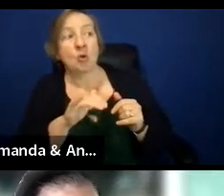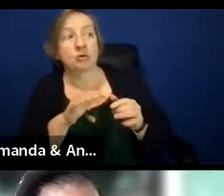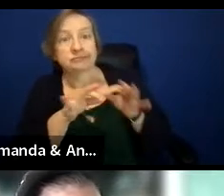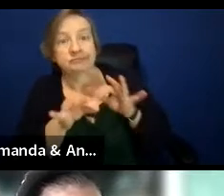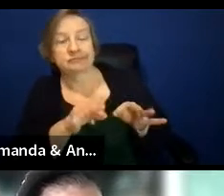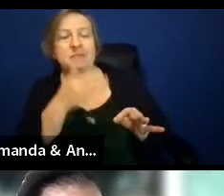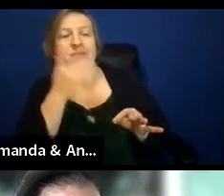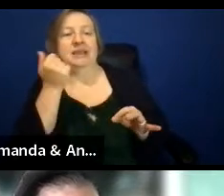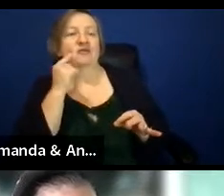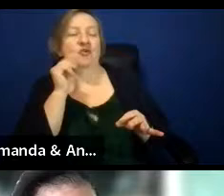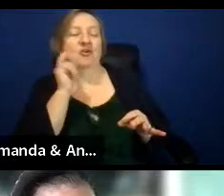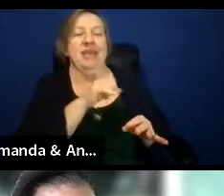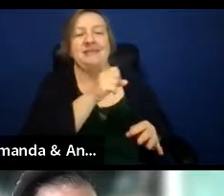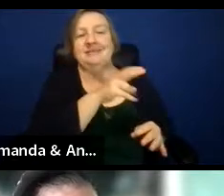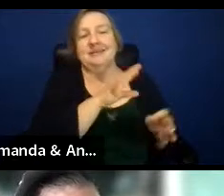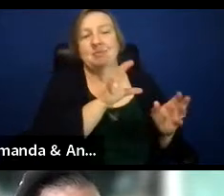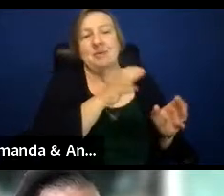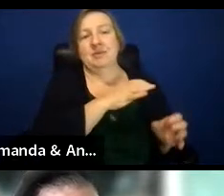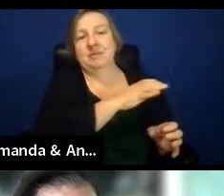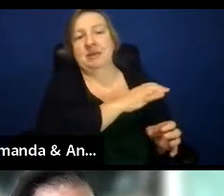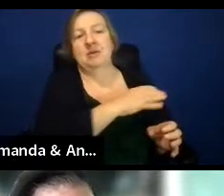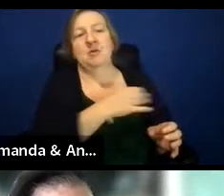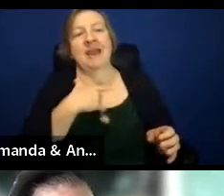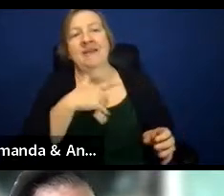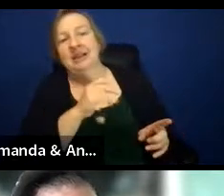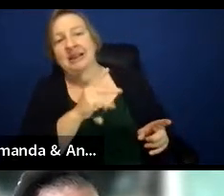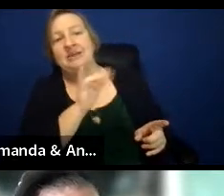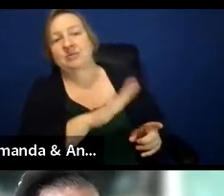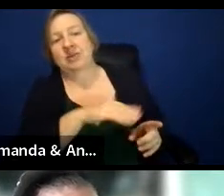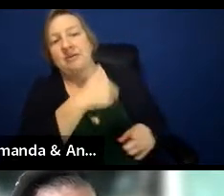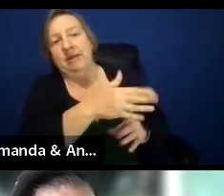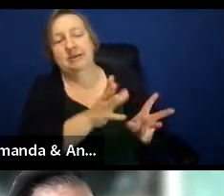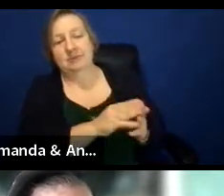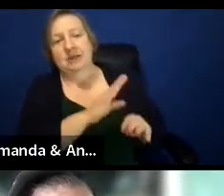links to their next meetings on our website.